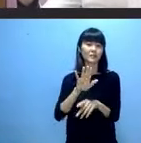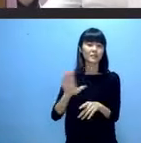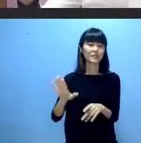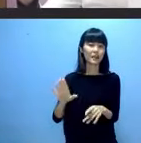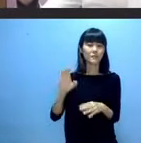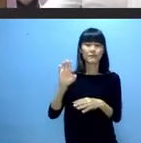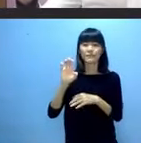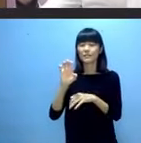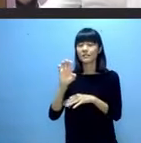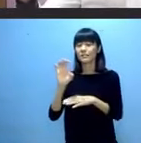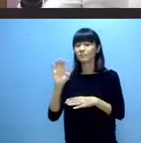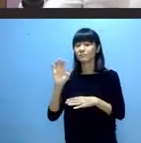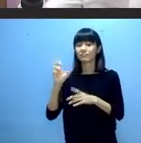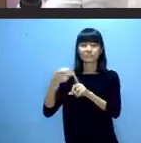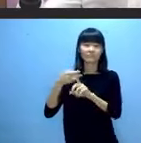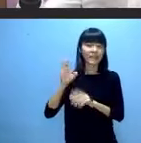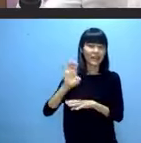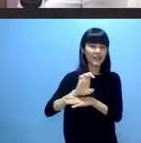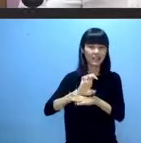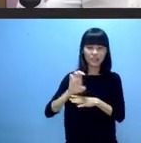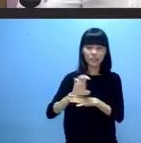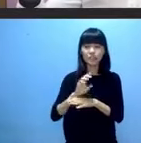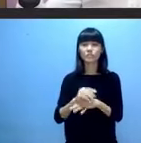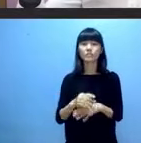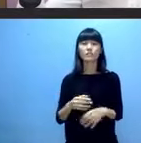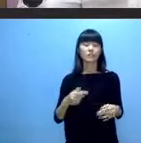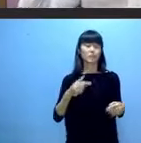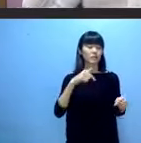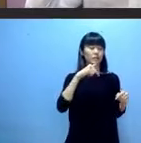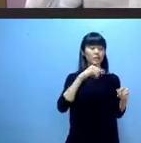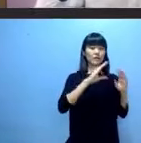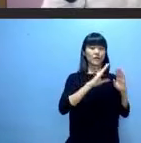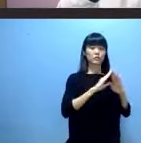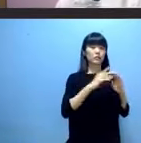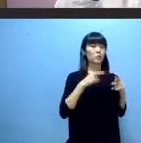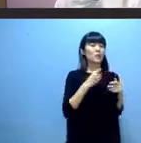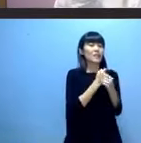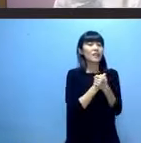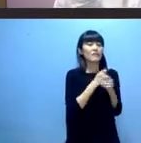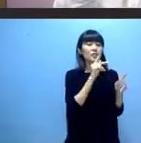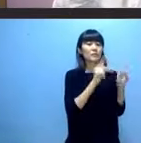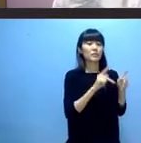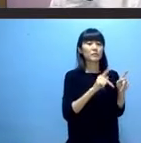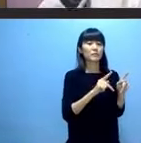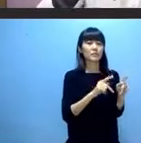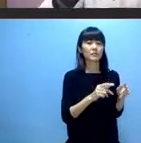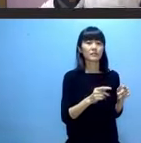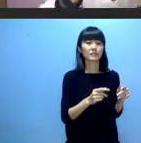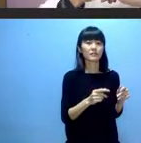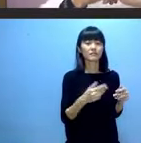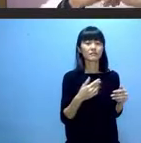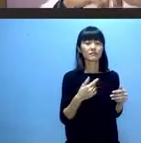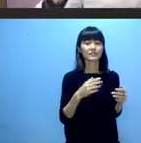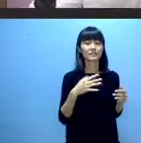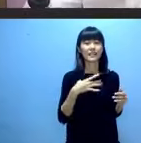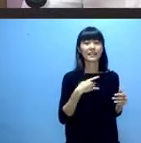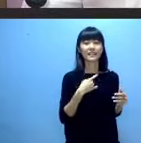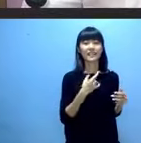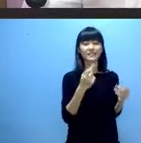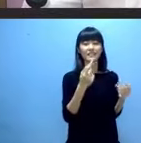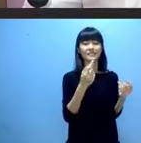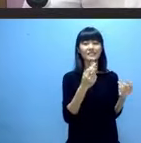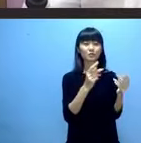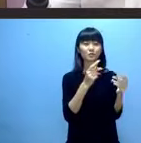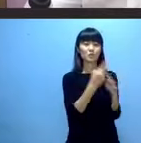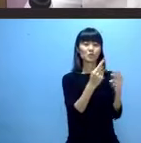their welfare? You know, Adrenaline, we really love the people that work in Adrenaline. Yes, guys, thanks for tuning in. Yeah. But